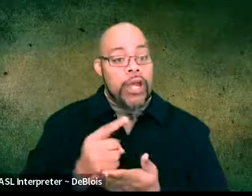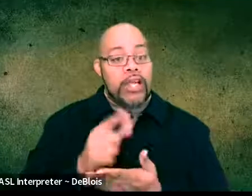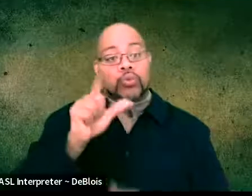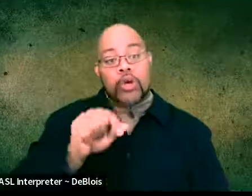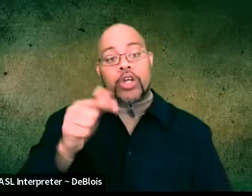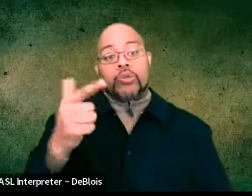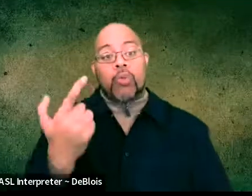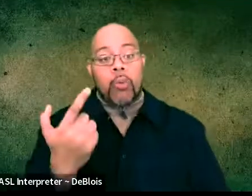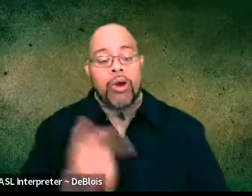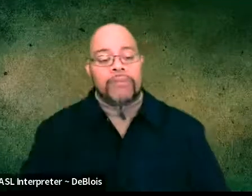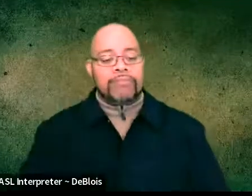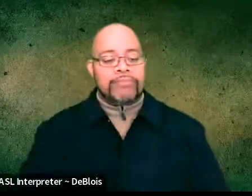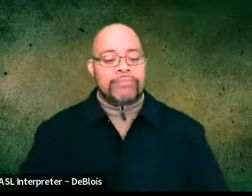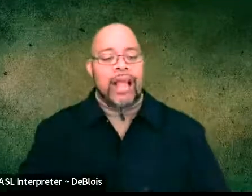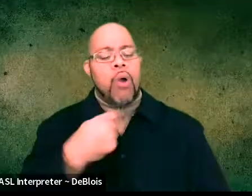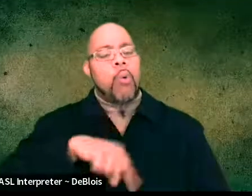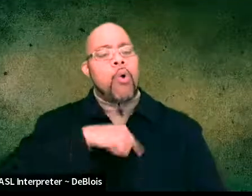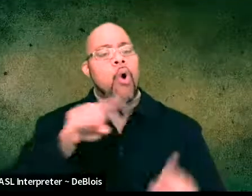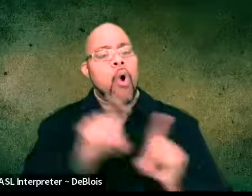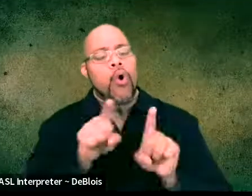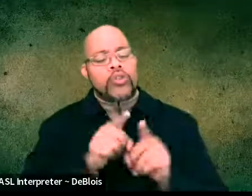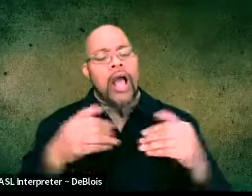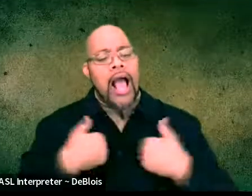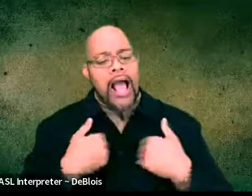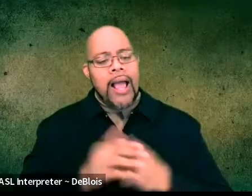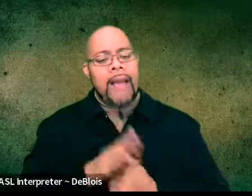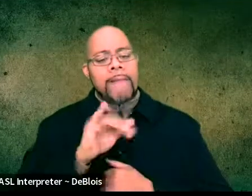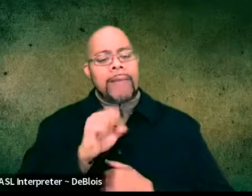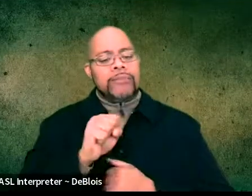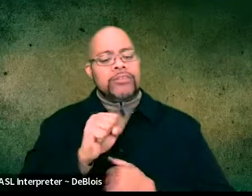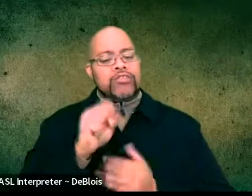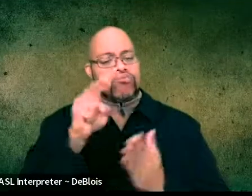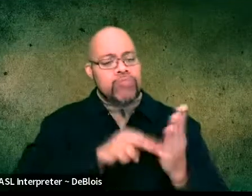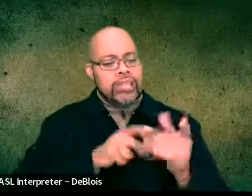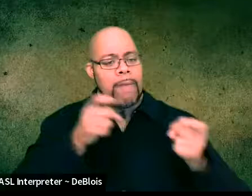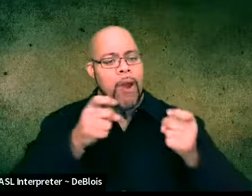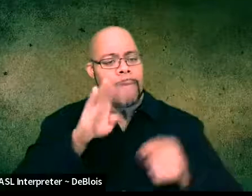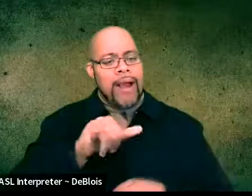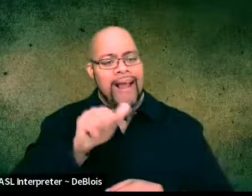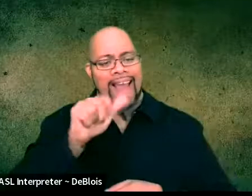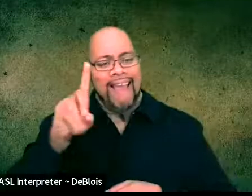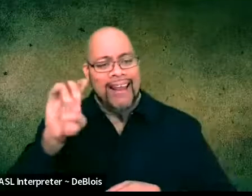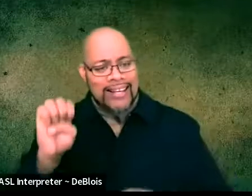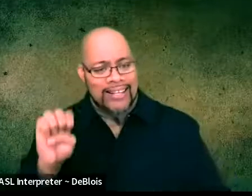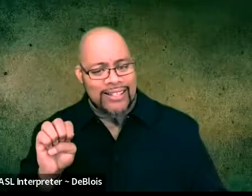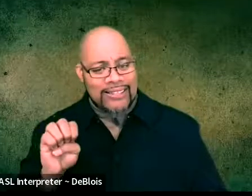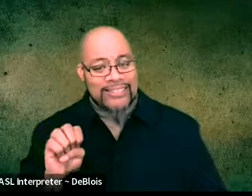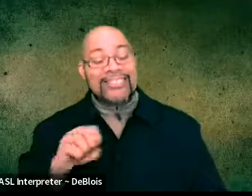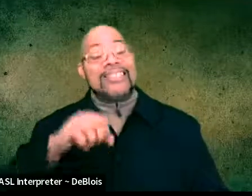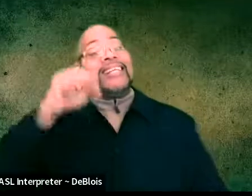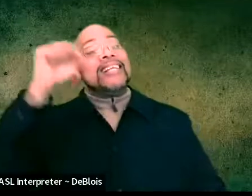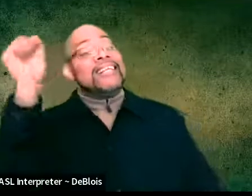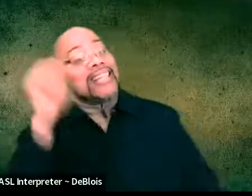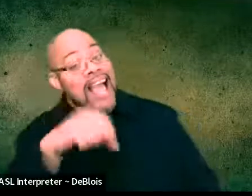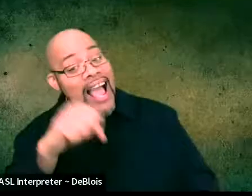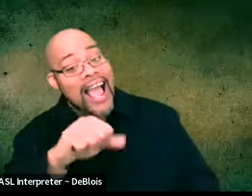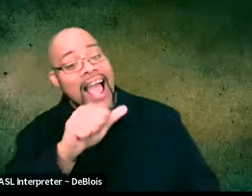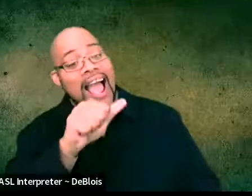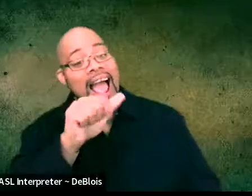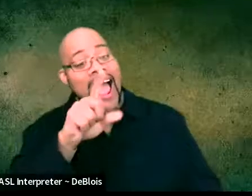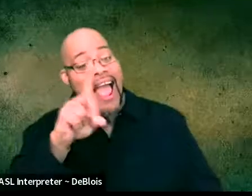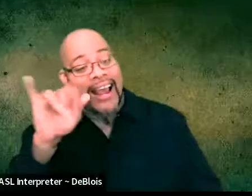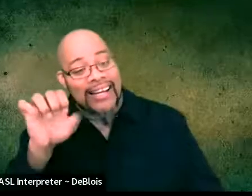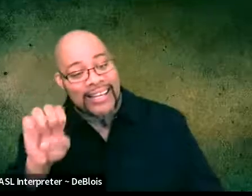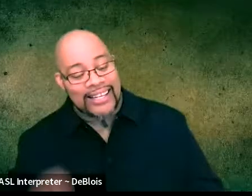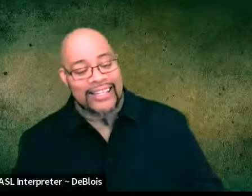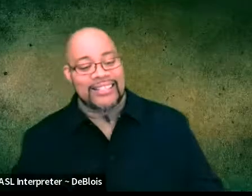2021. And we also had a Bims Reads moderated by Addie. Yes,